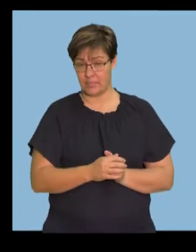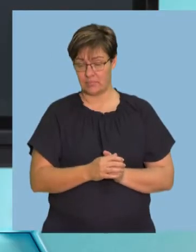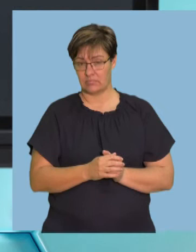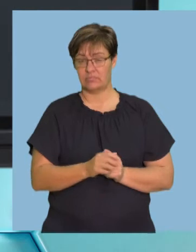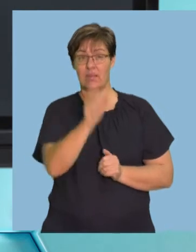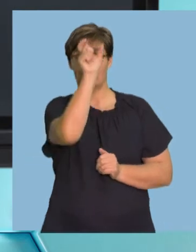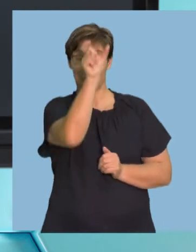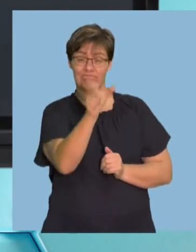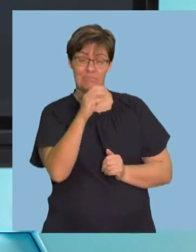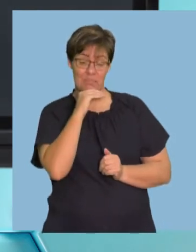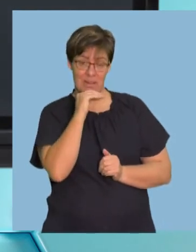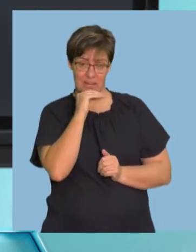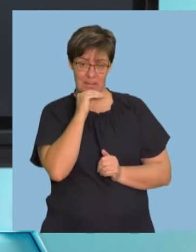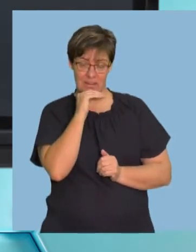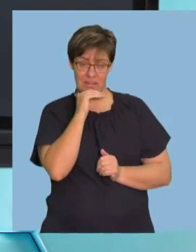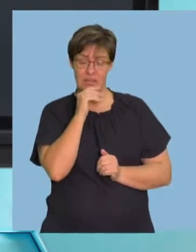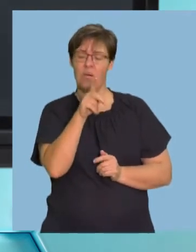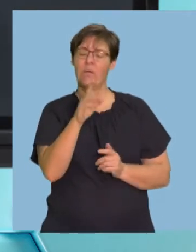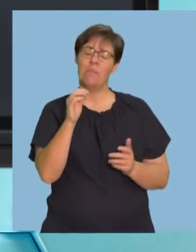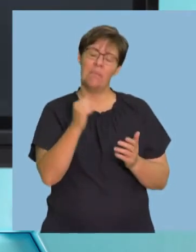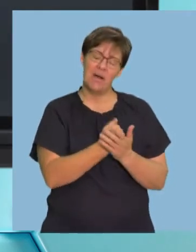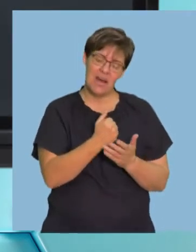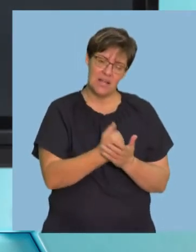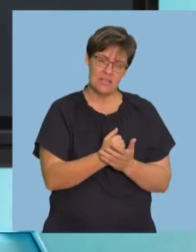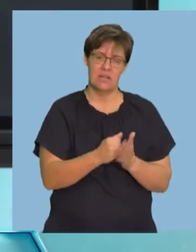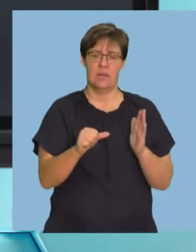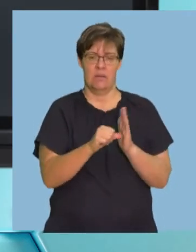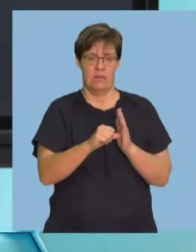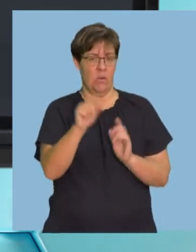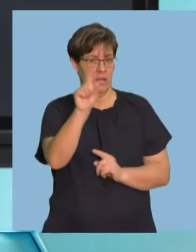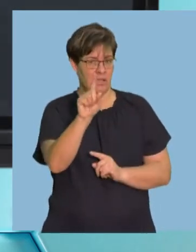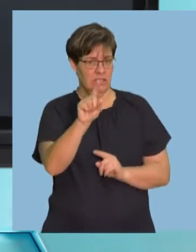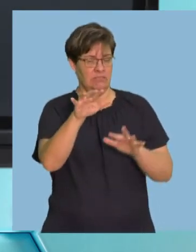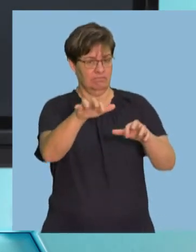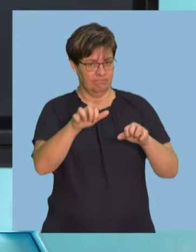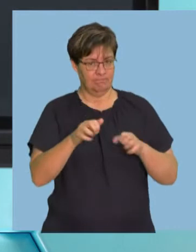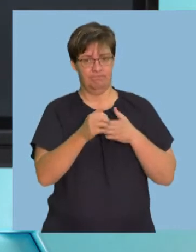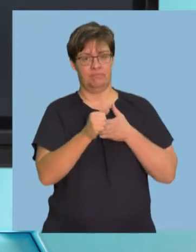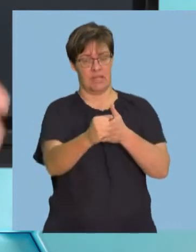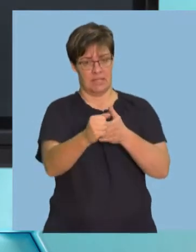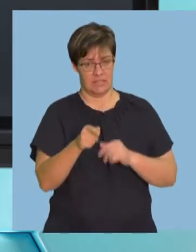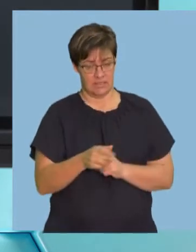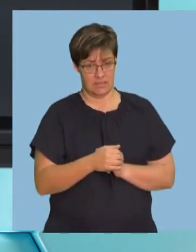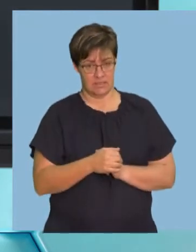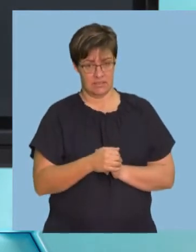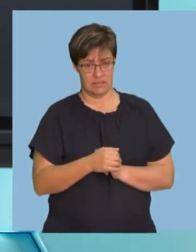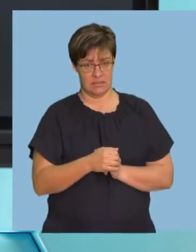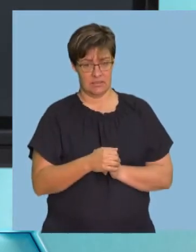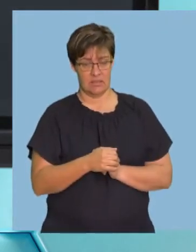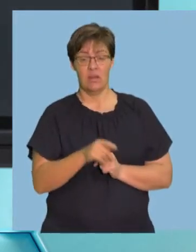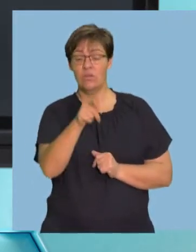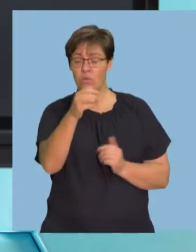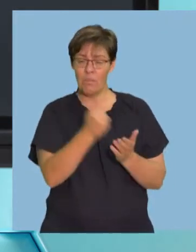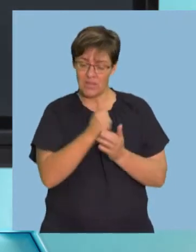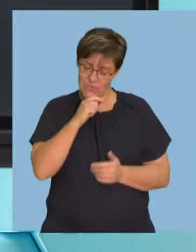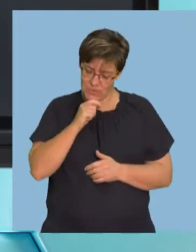when it comes to definition, we cannot overemphasize the importance of the examination guidelines. The key words,